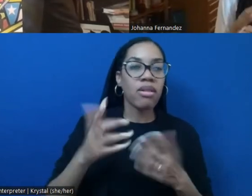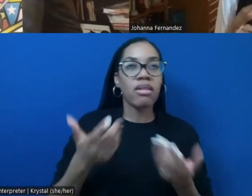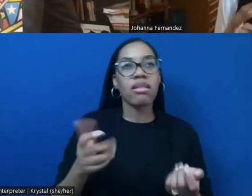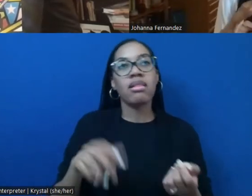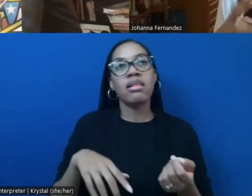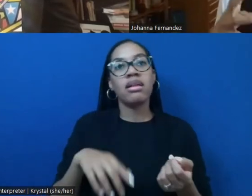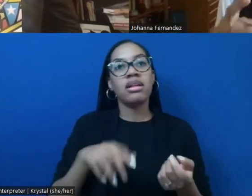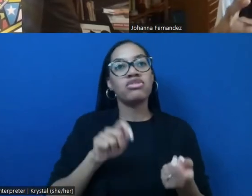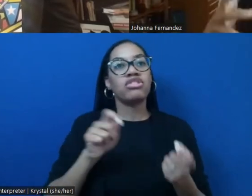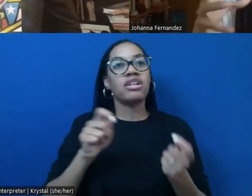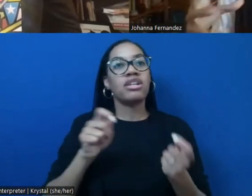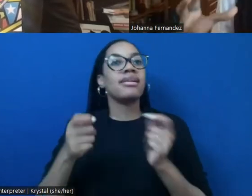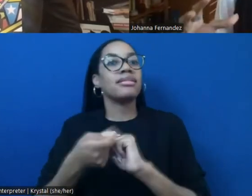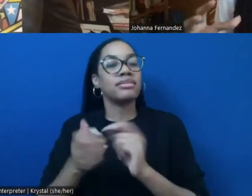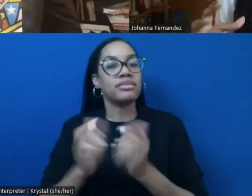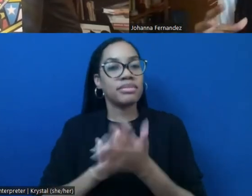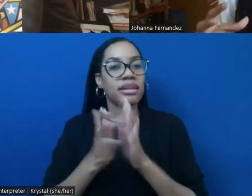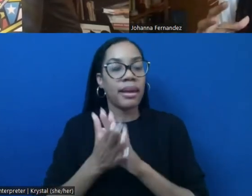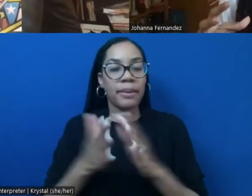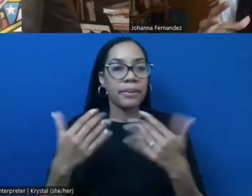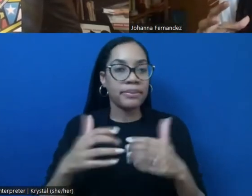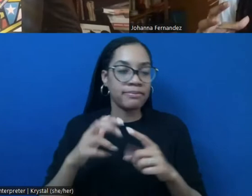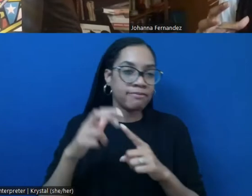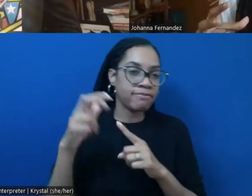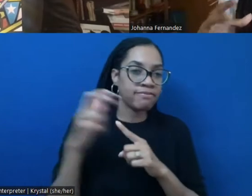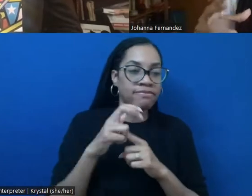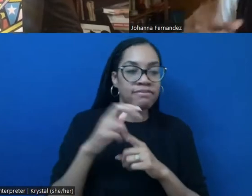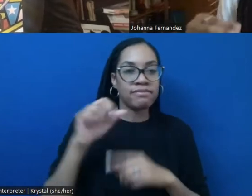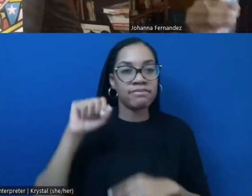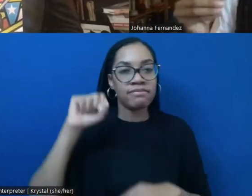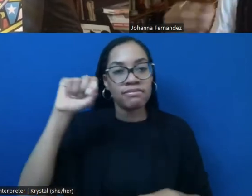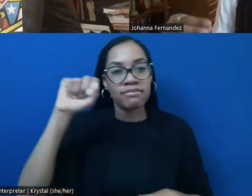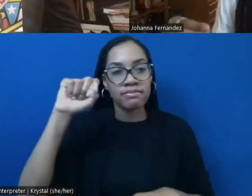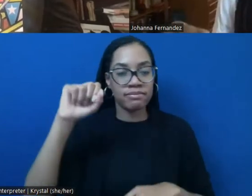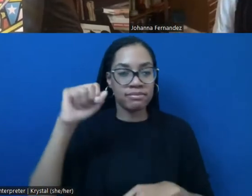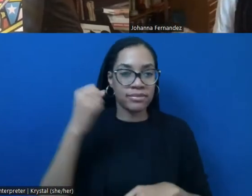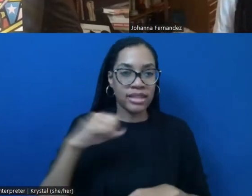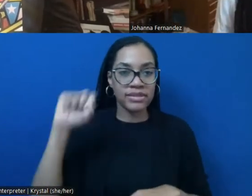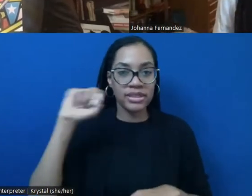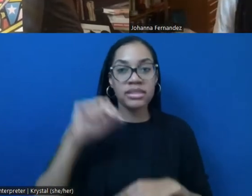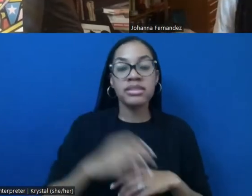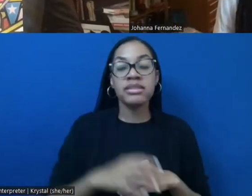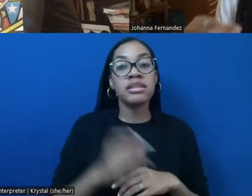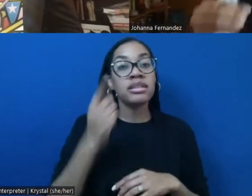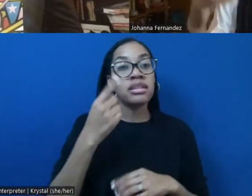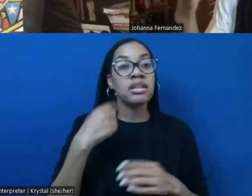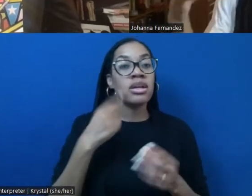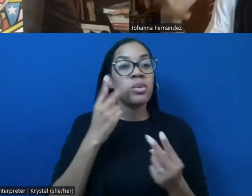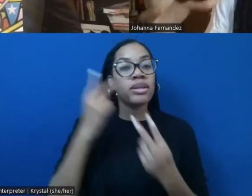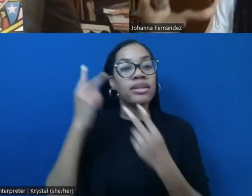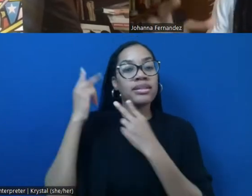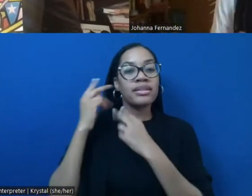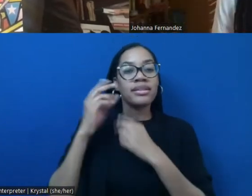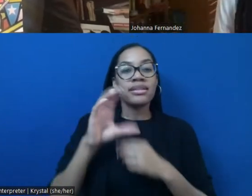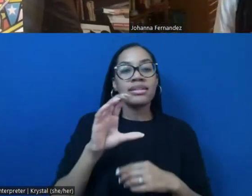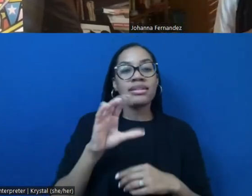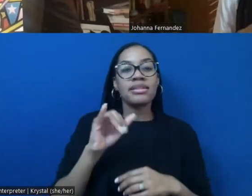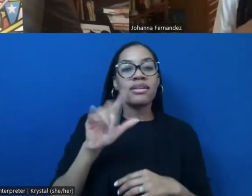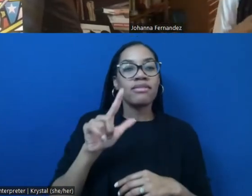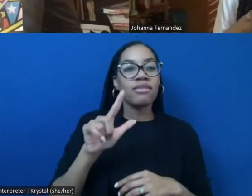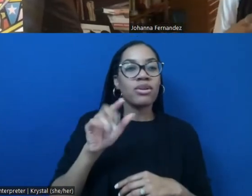But also when we think about the civil rights and Black power movements, we think of Ella Baker, we think of individuals, we think of Martin Luther